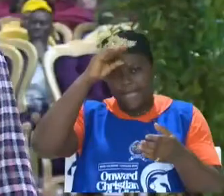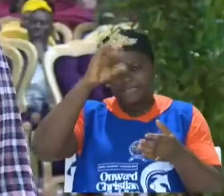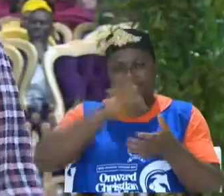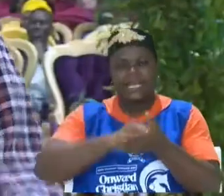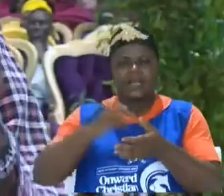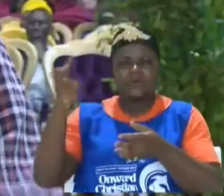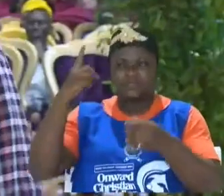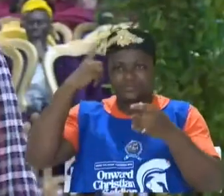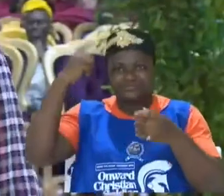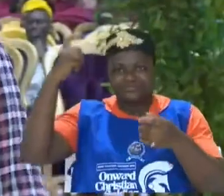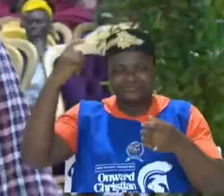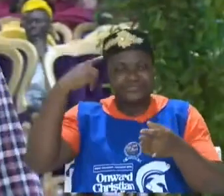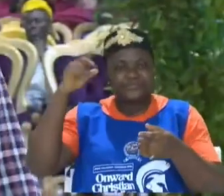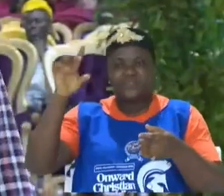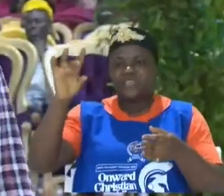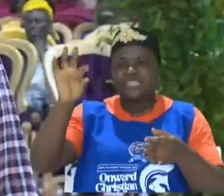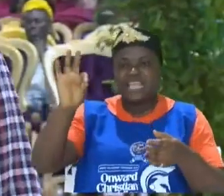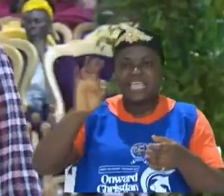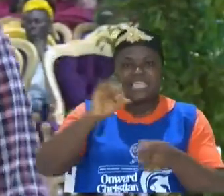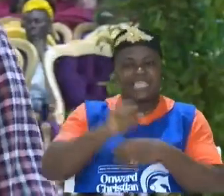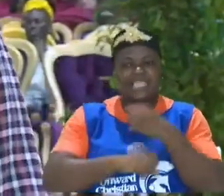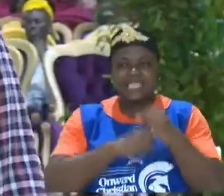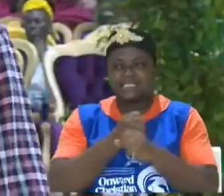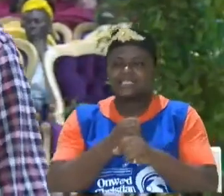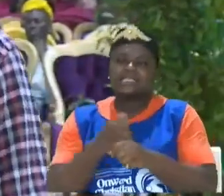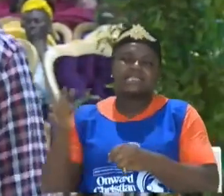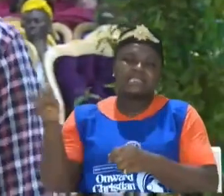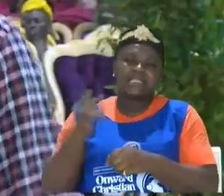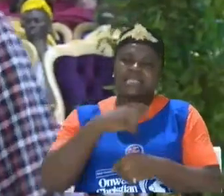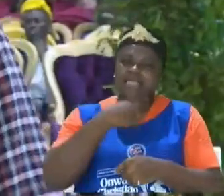end of everything, you're going to pray for him. But they told me